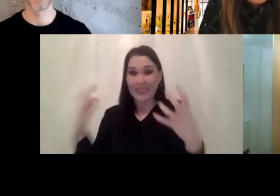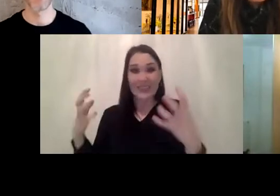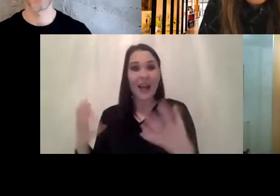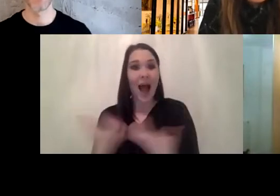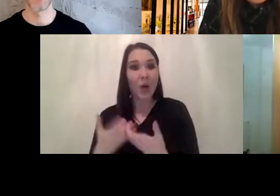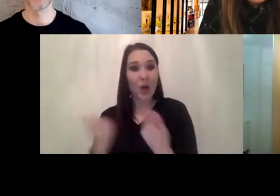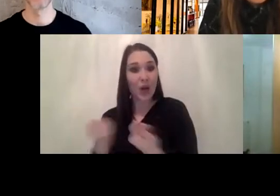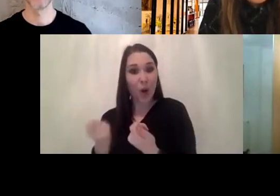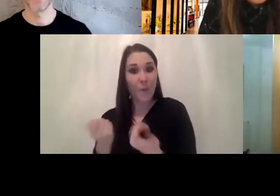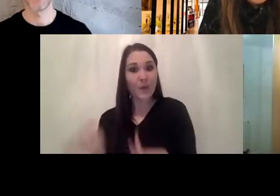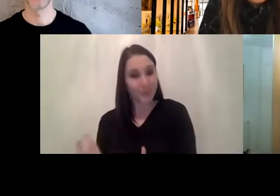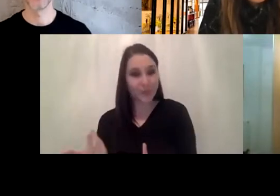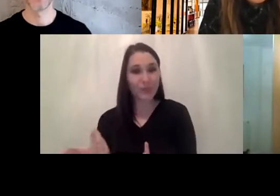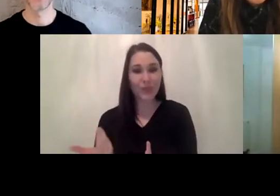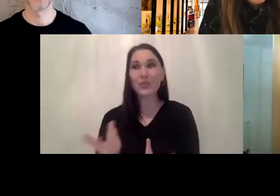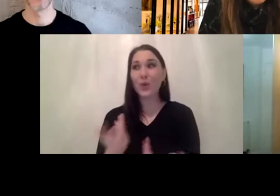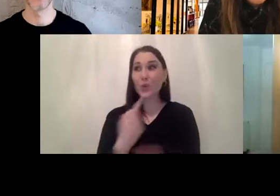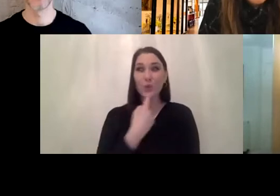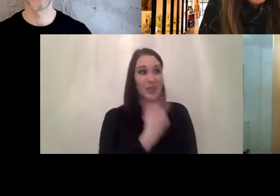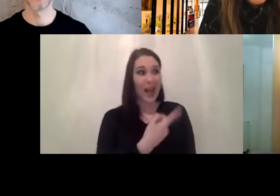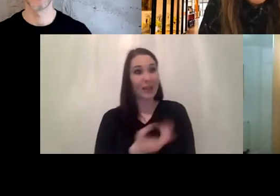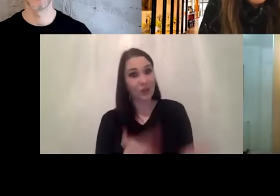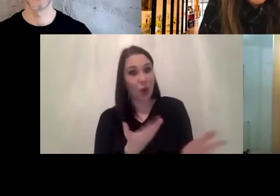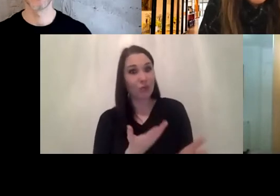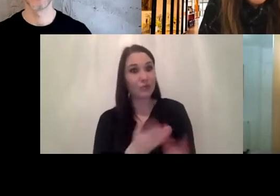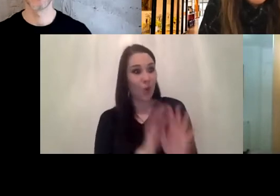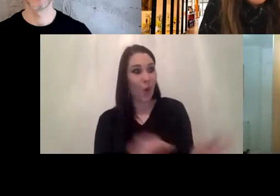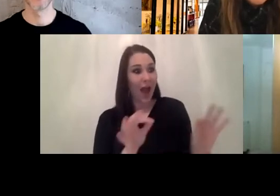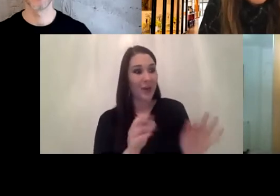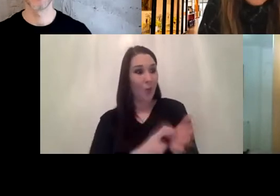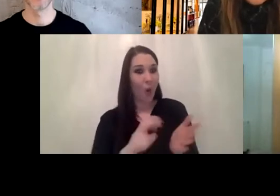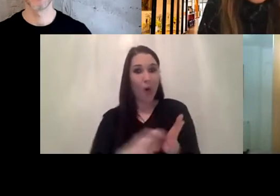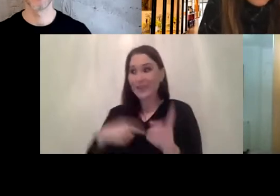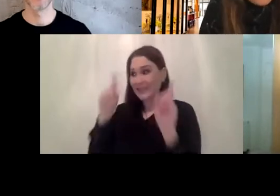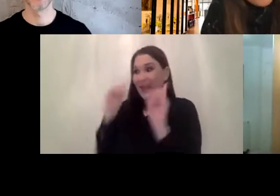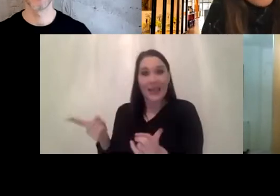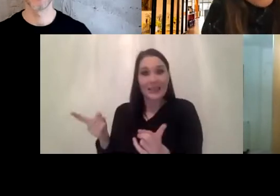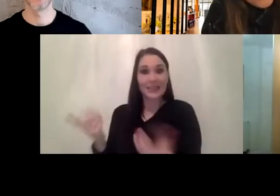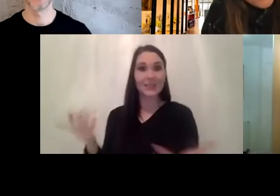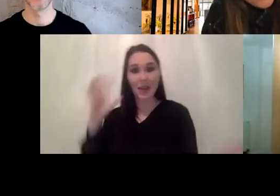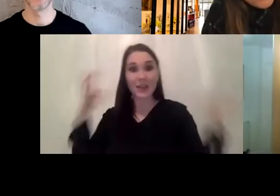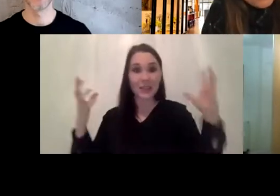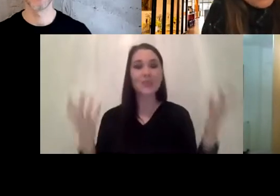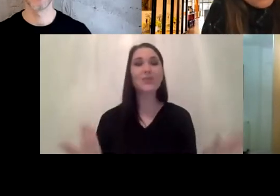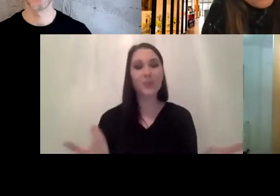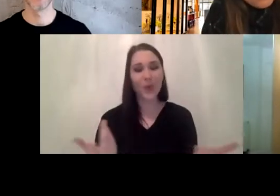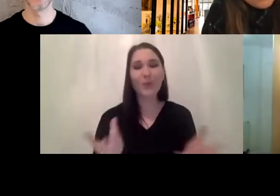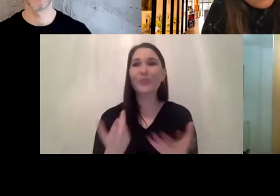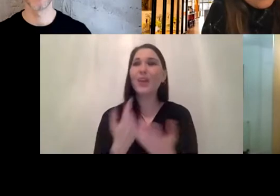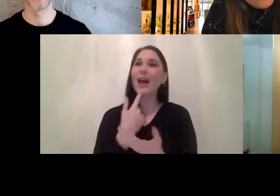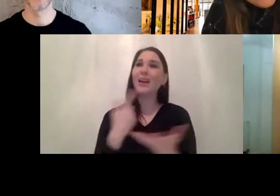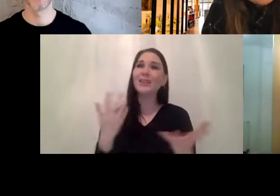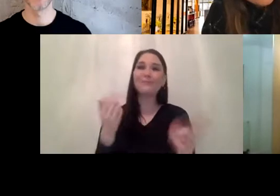homeschooling? As, you're telling me to go for a quiet walk. So I think what I've really tried to stress to the team is it's